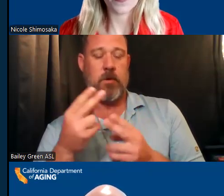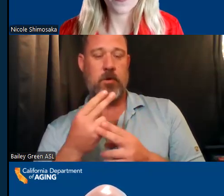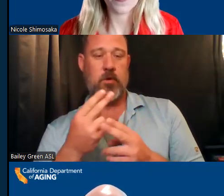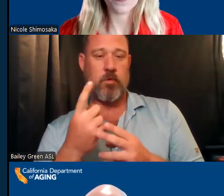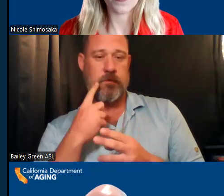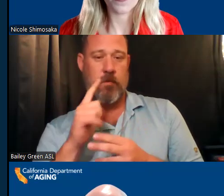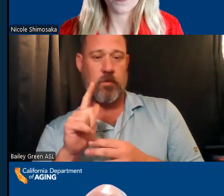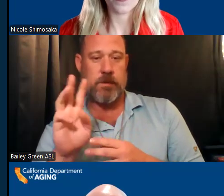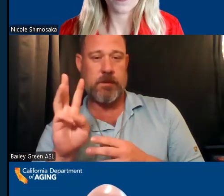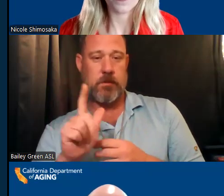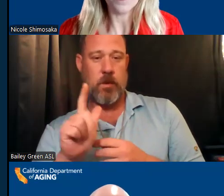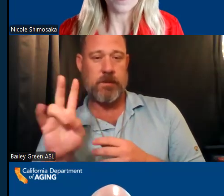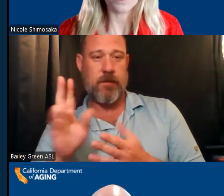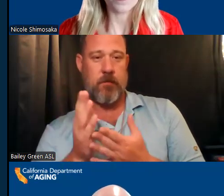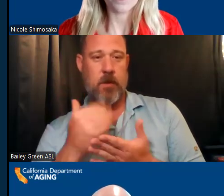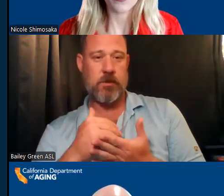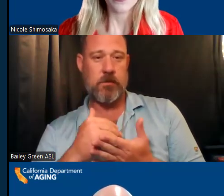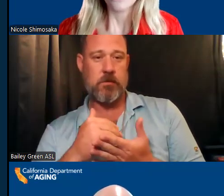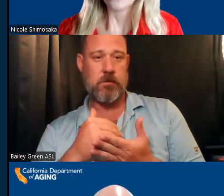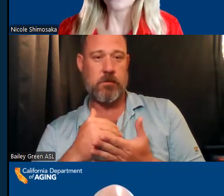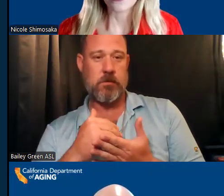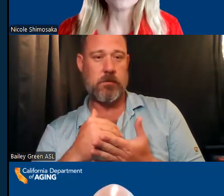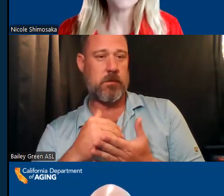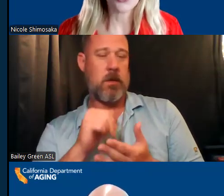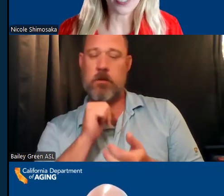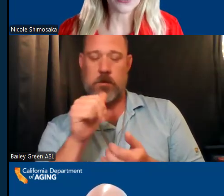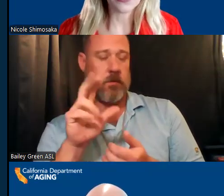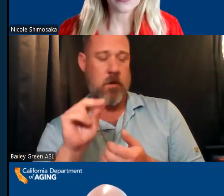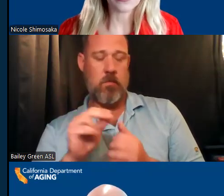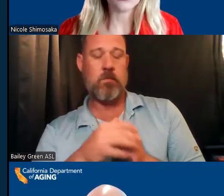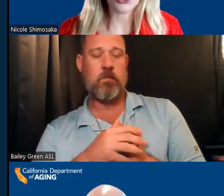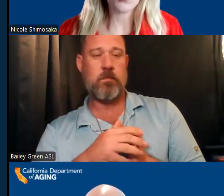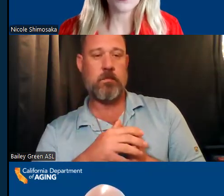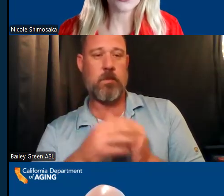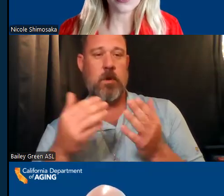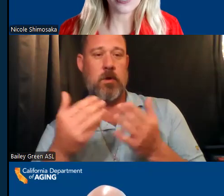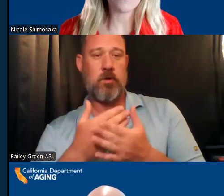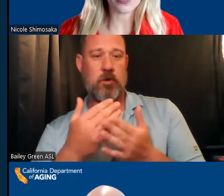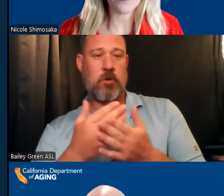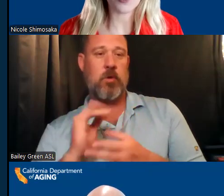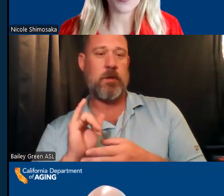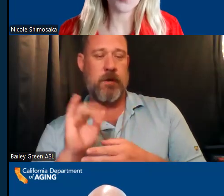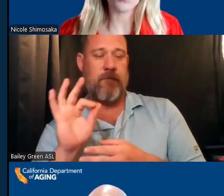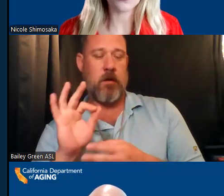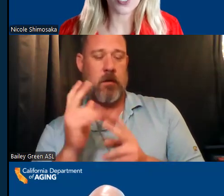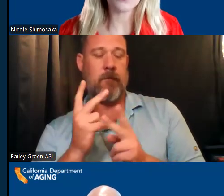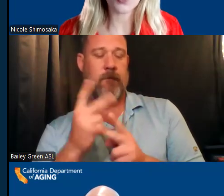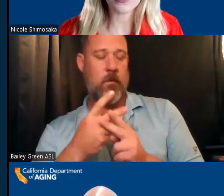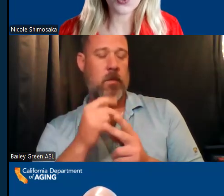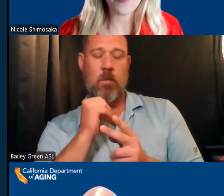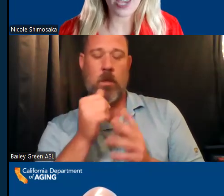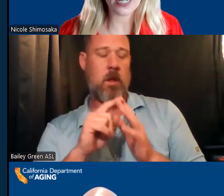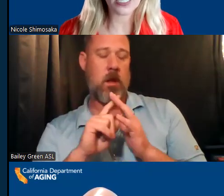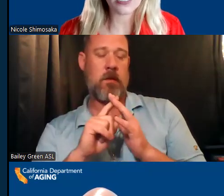year 26-27 budget? It has not. The new intrastate funding formula will not go